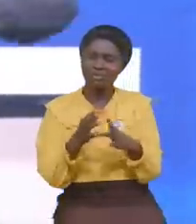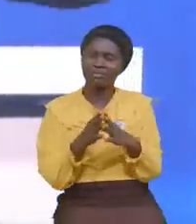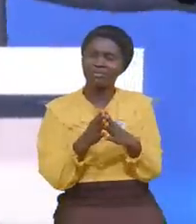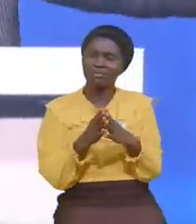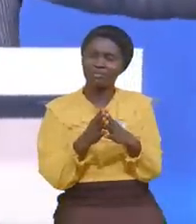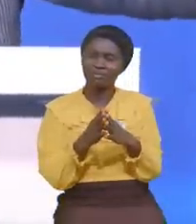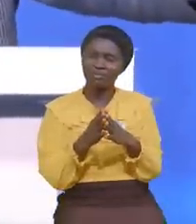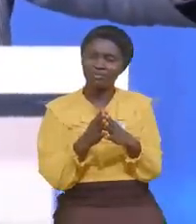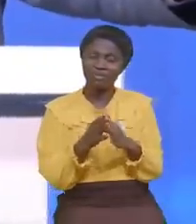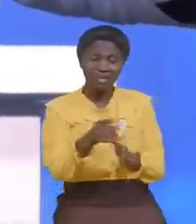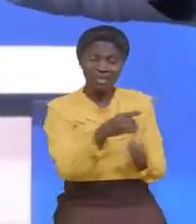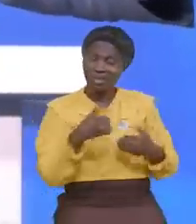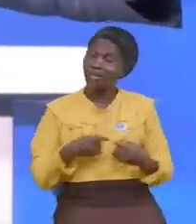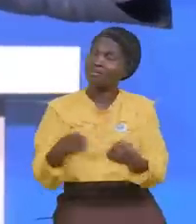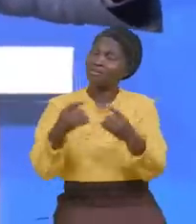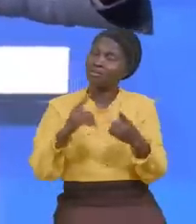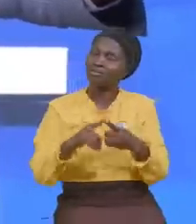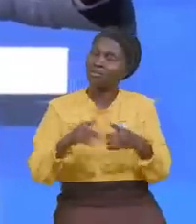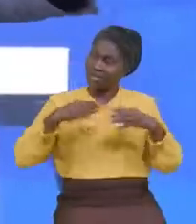They have come to receive you joyfully.